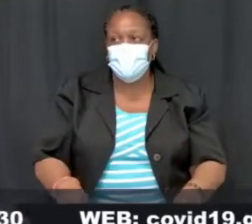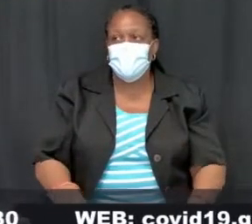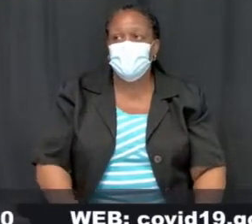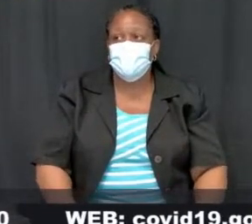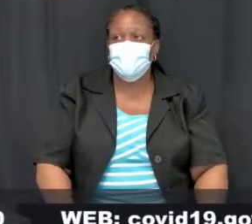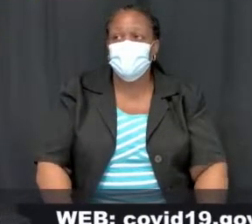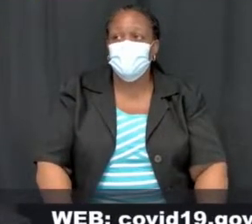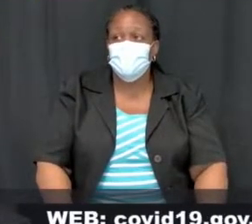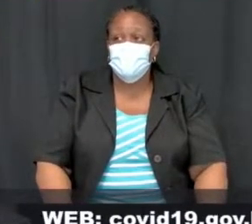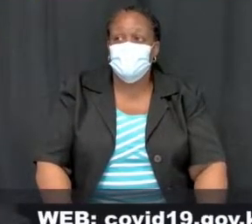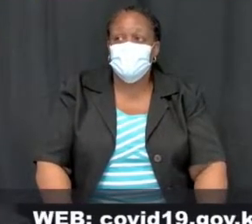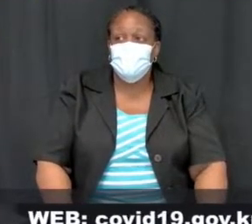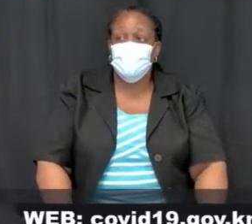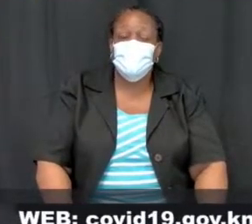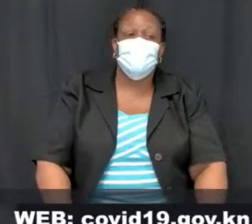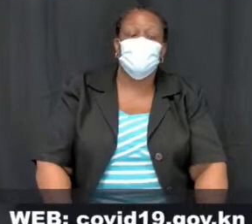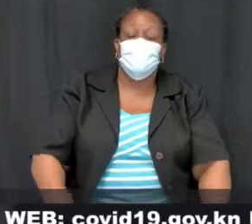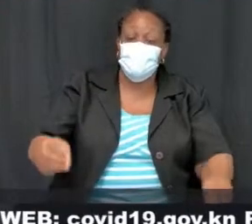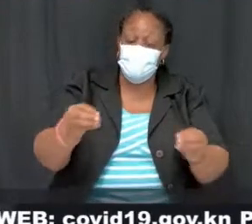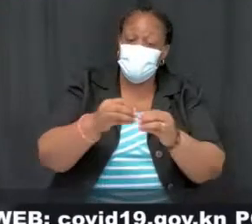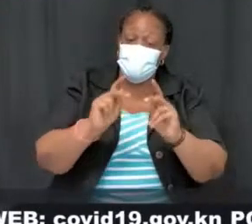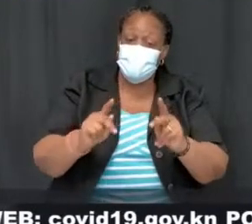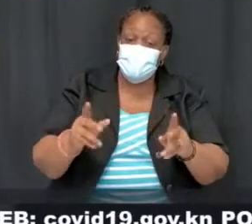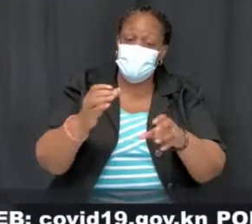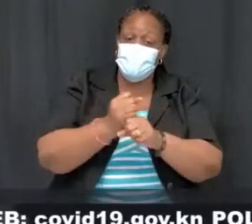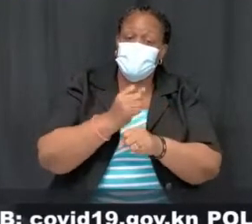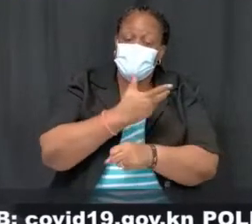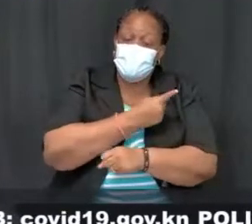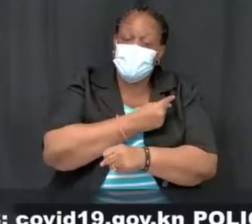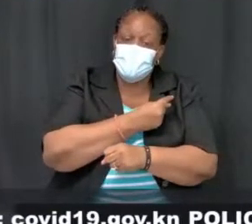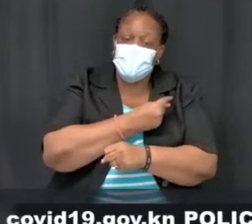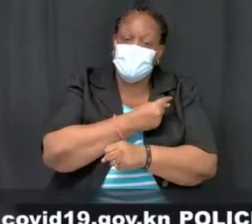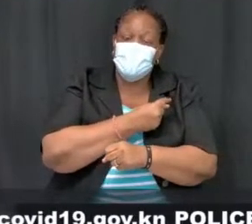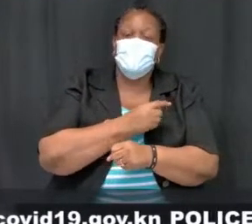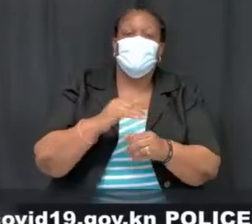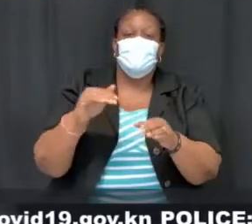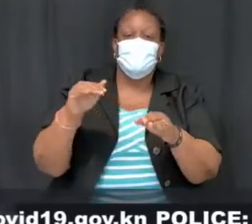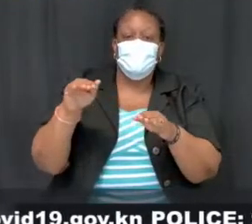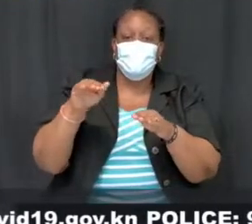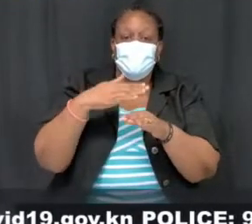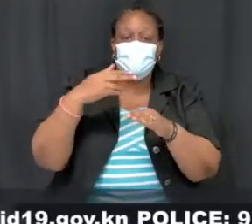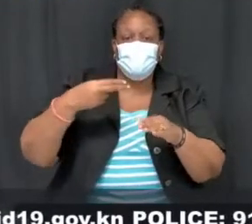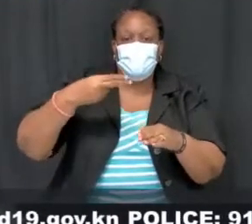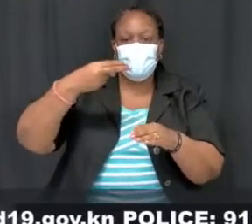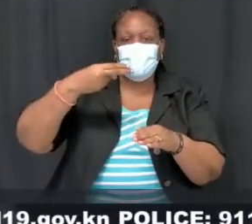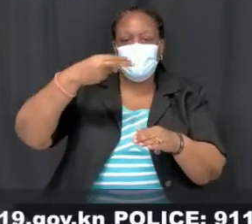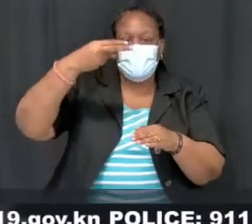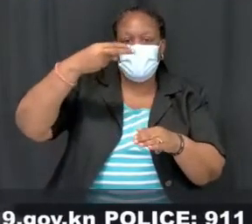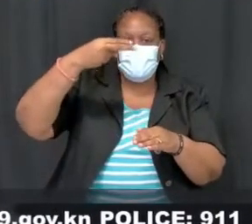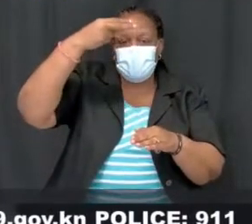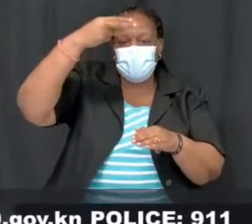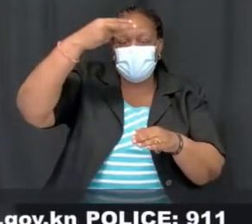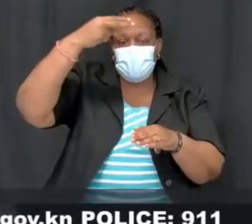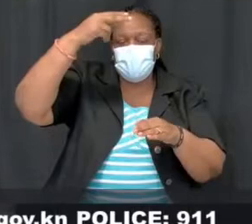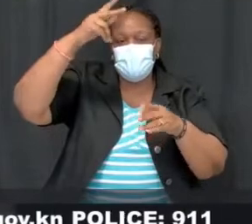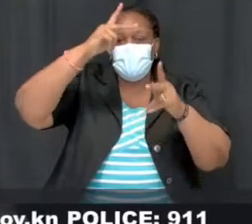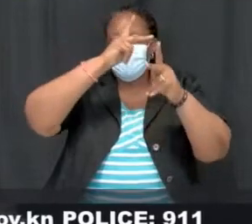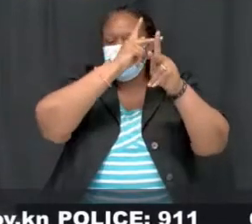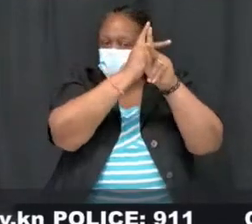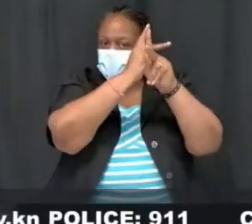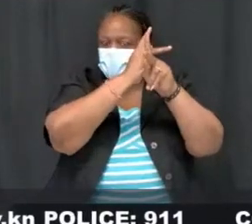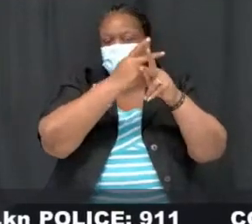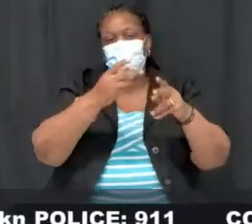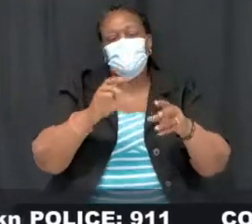threshold increases. And every time a new variant comes out that is more